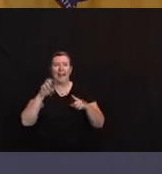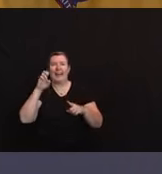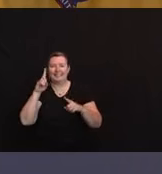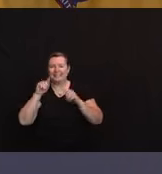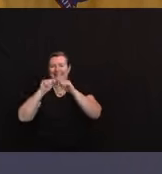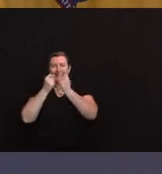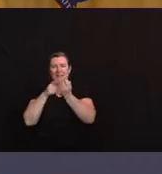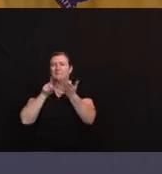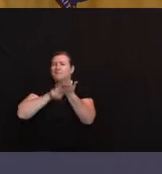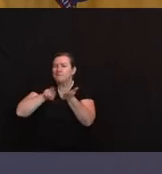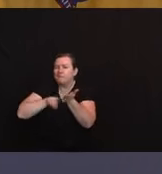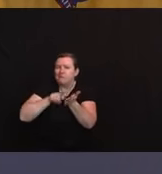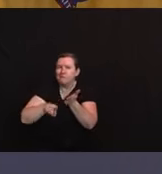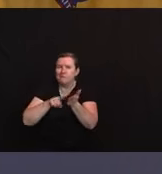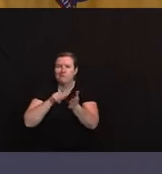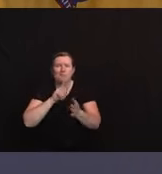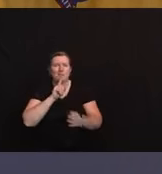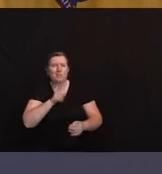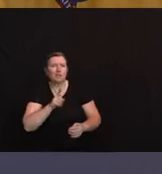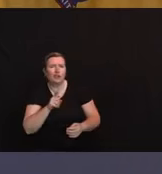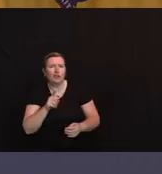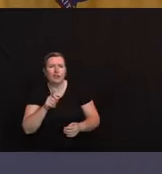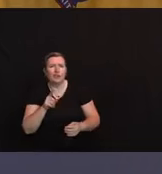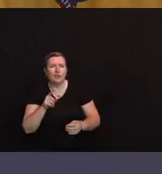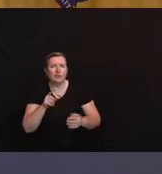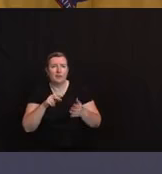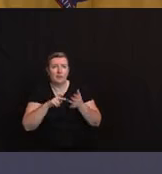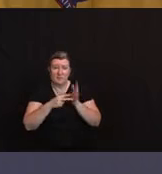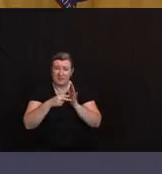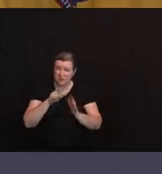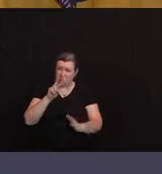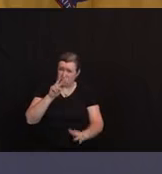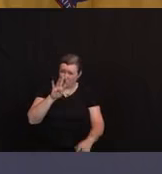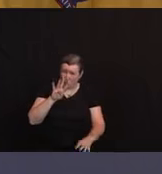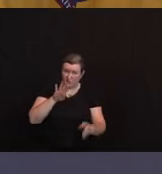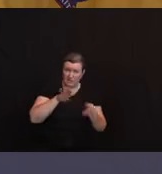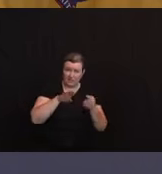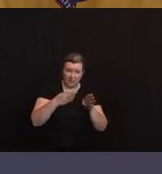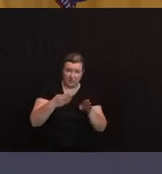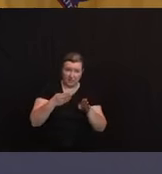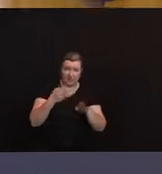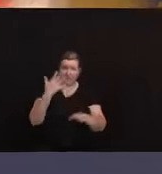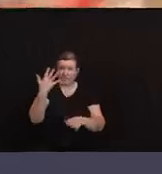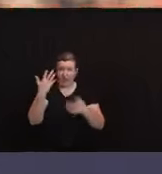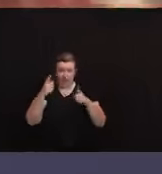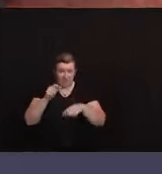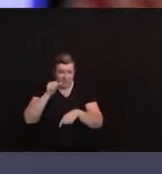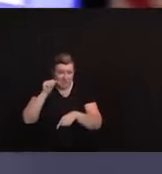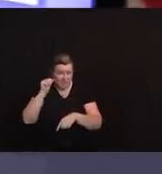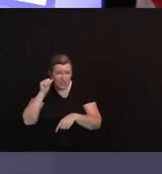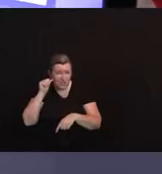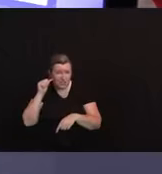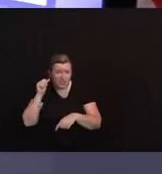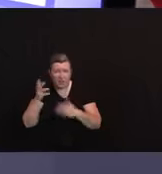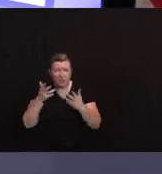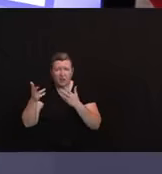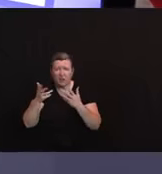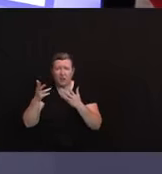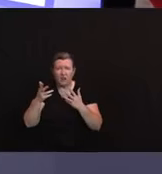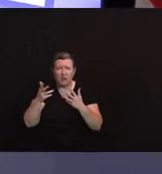to tie down the death certificates. So there were and the 24 costs. deaths. How many of them happened? Five of them happened yesterday? The reporting today